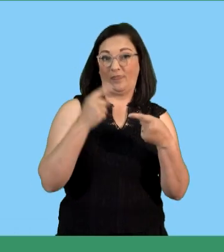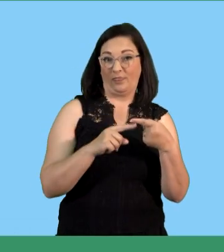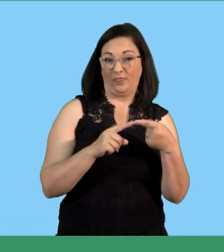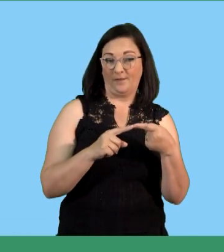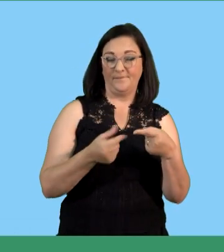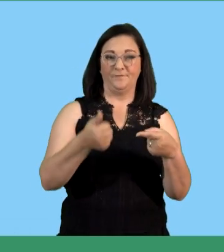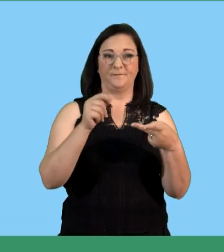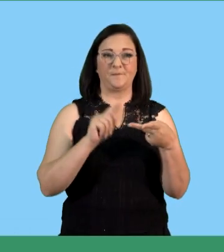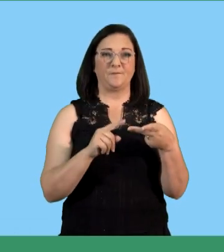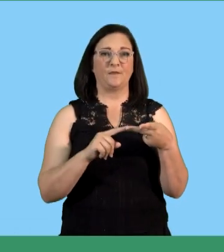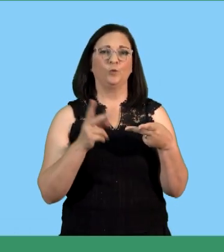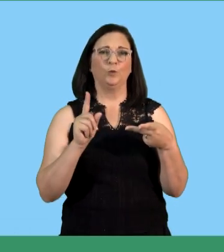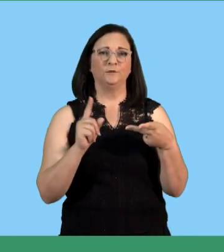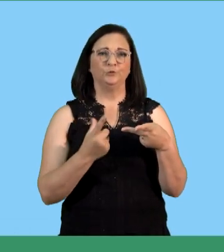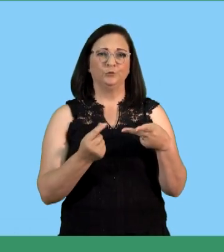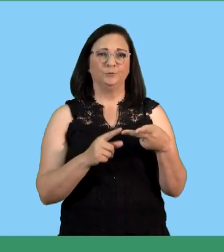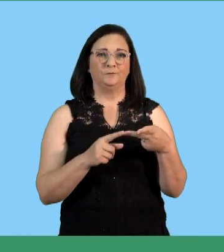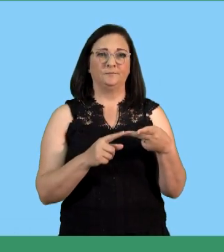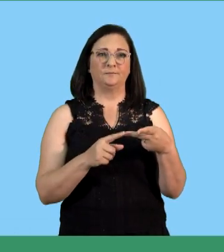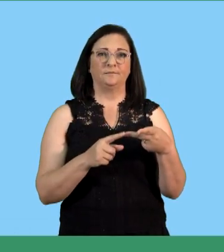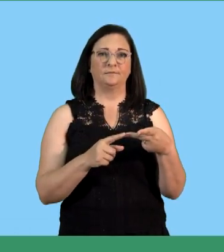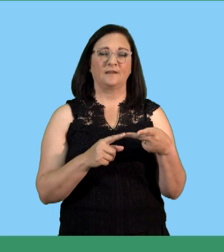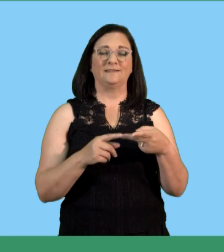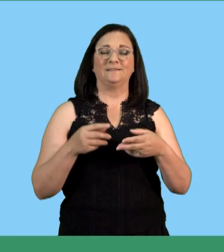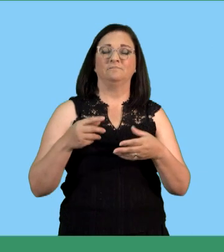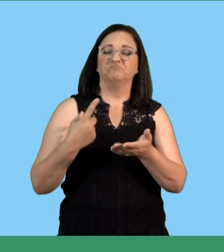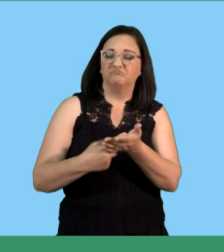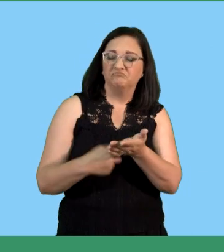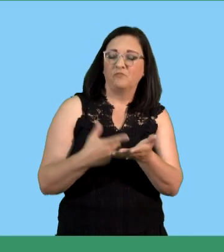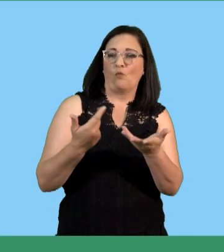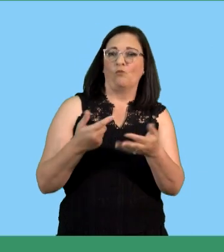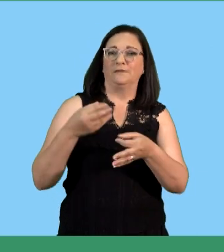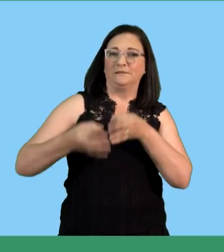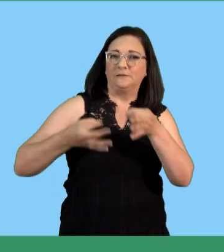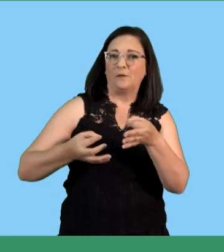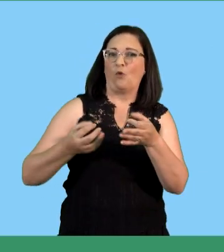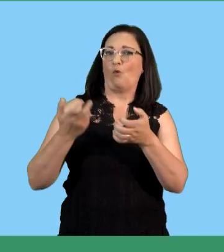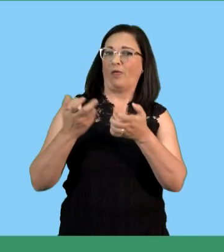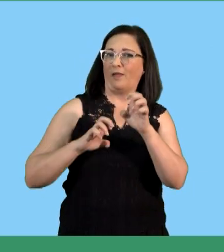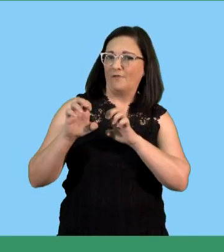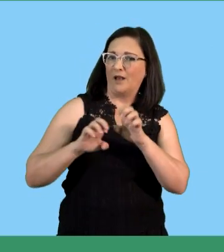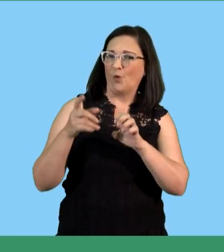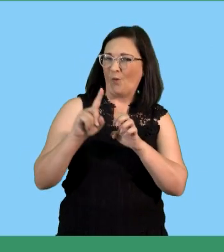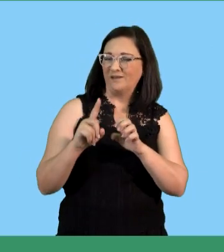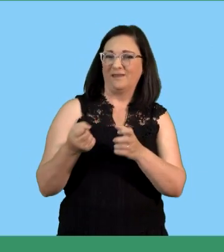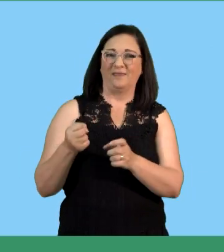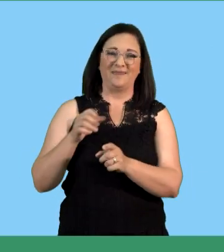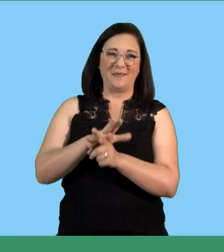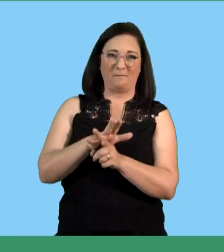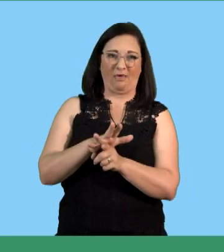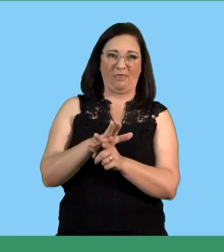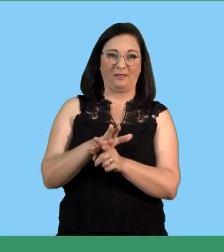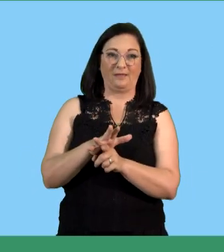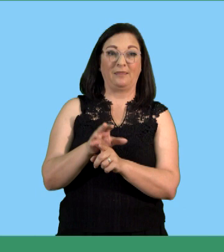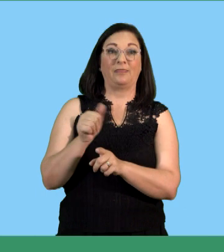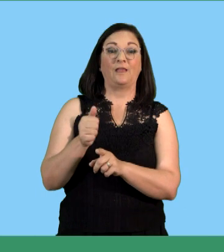Right. Secondly, you should be able to discuss or explain or evaluate the impact, which impact